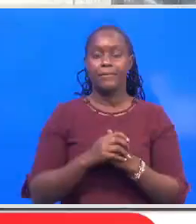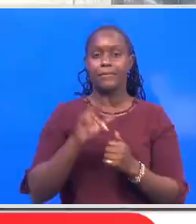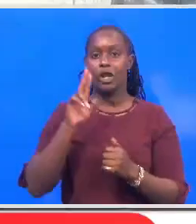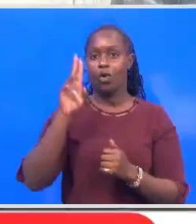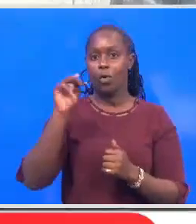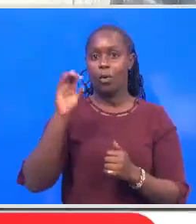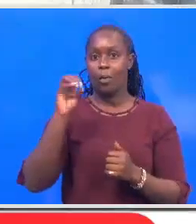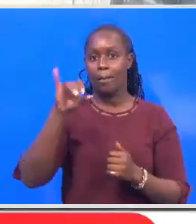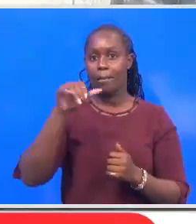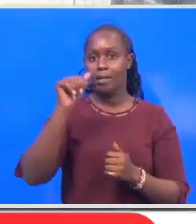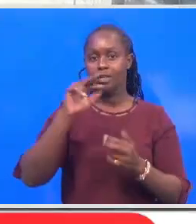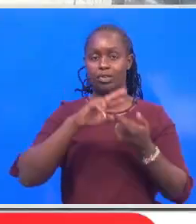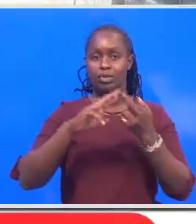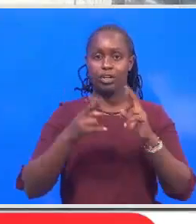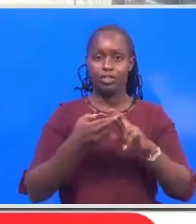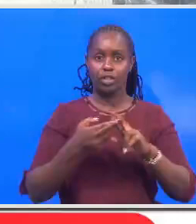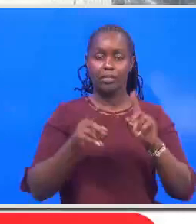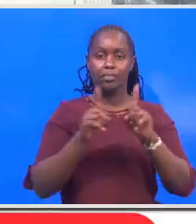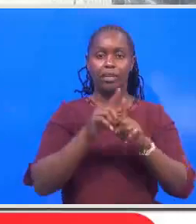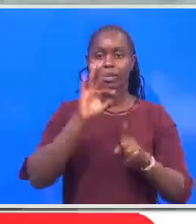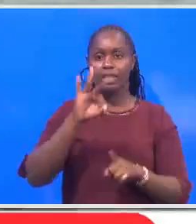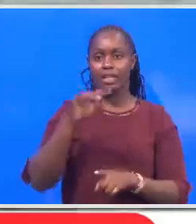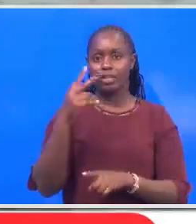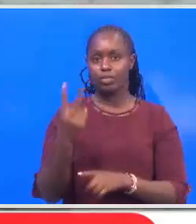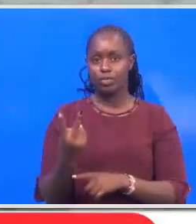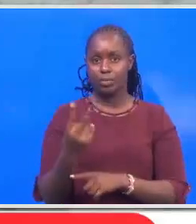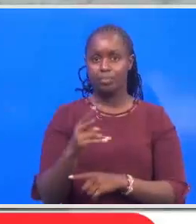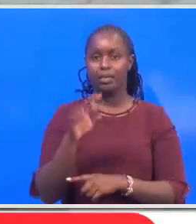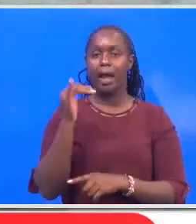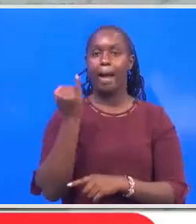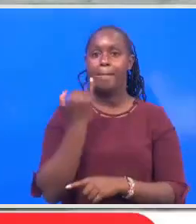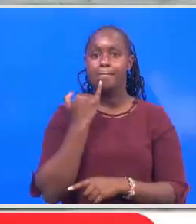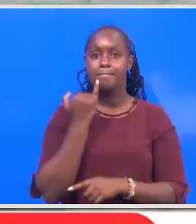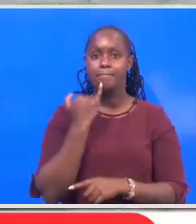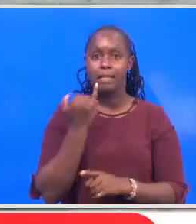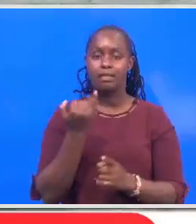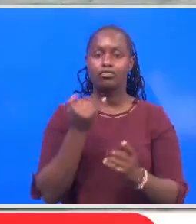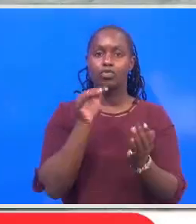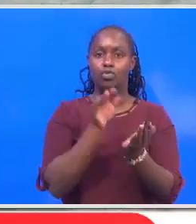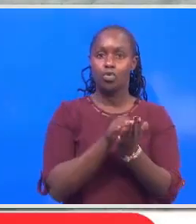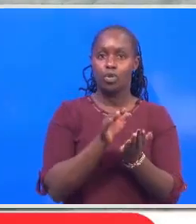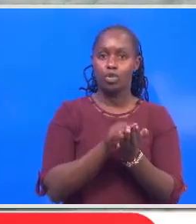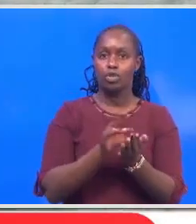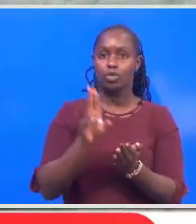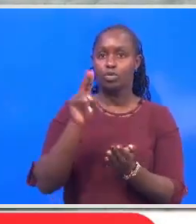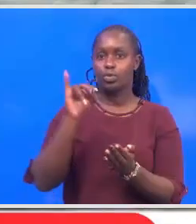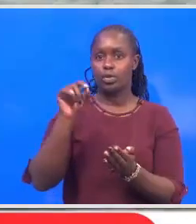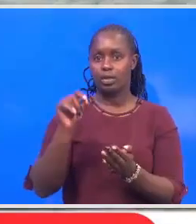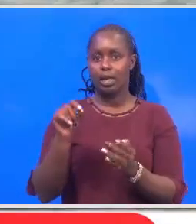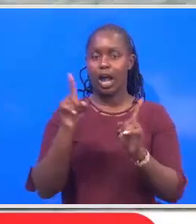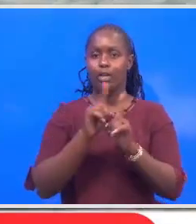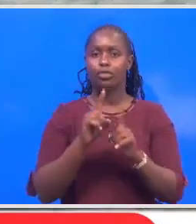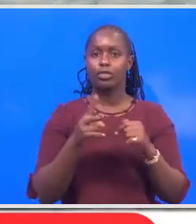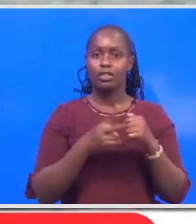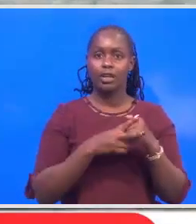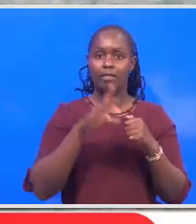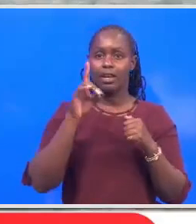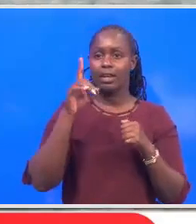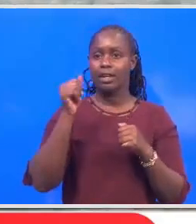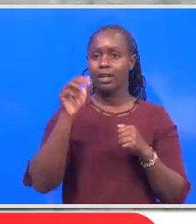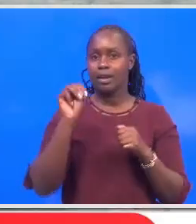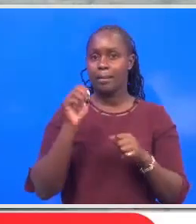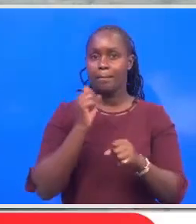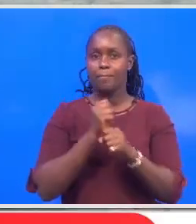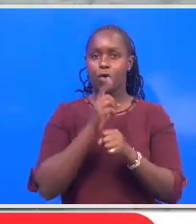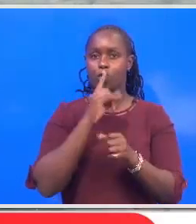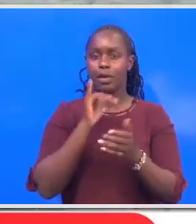KenGen and a 32-megawatt battery-powered storage unit at the Seven Forks Dam to ensure uninterrupted